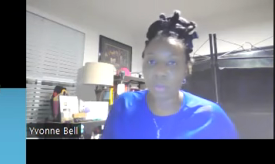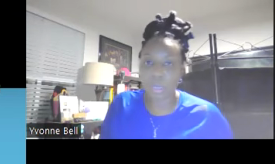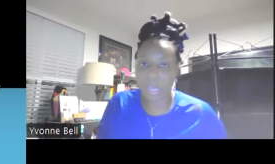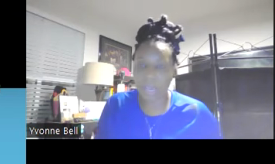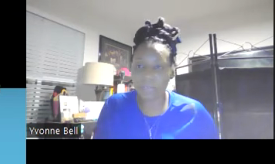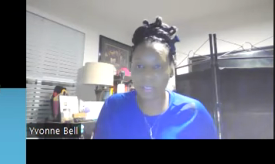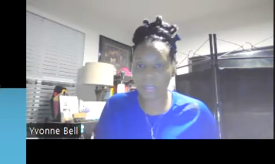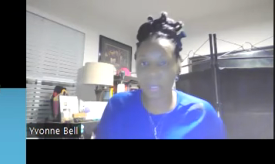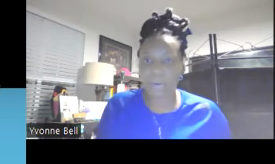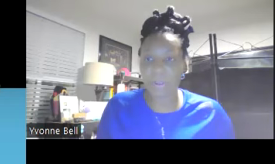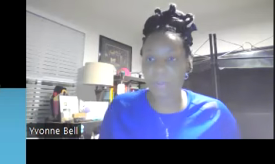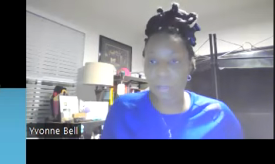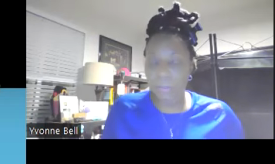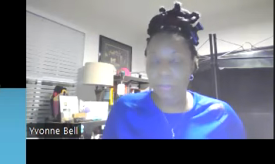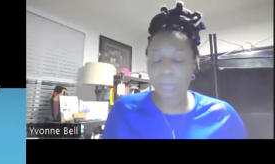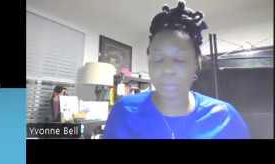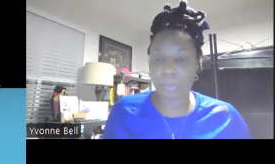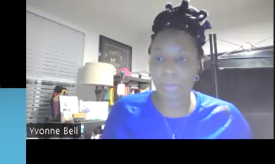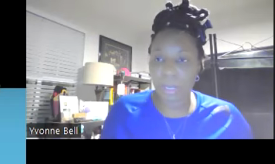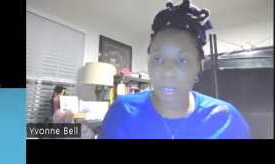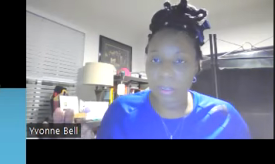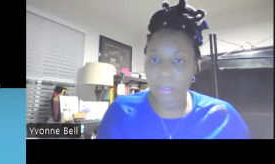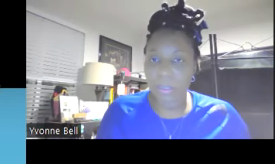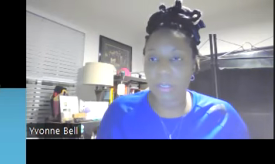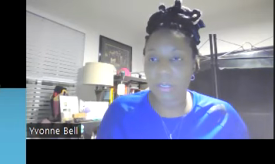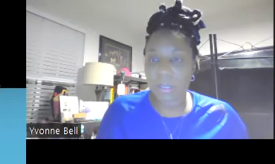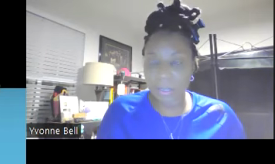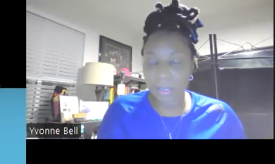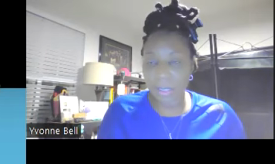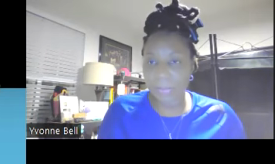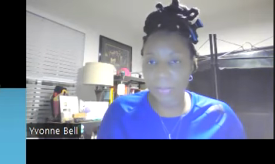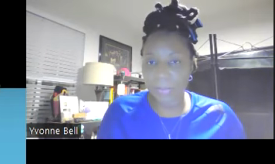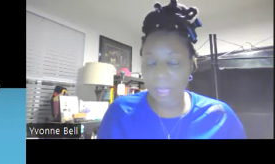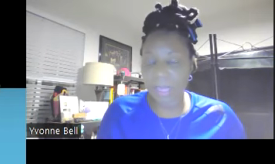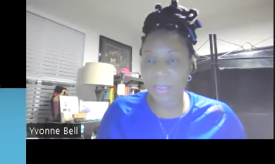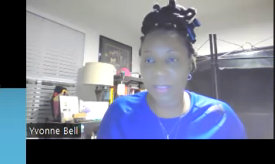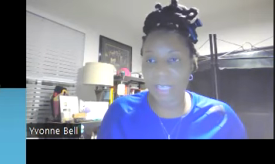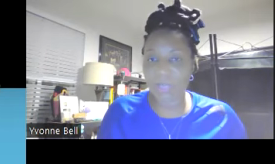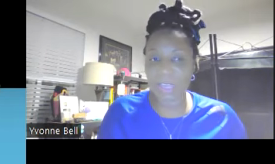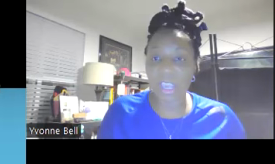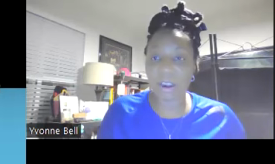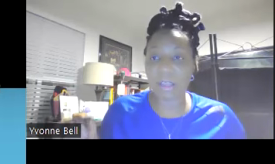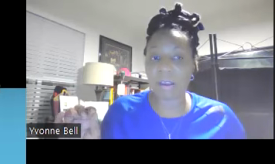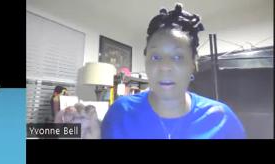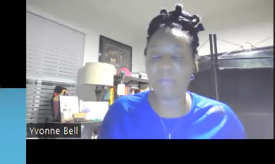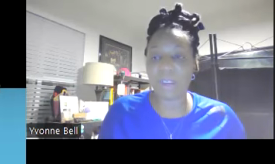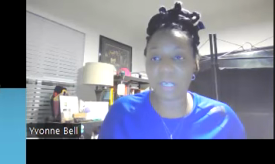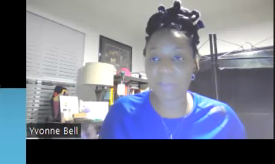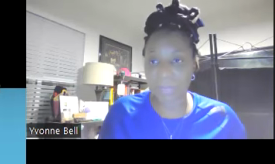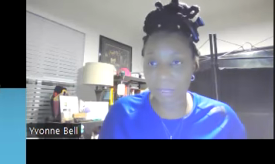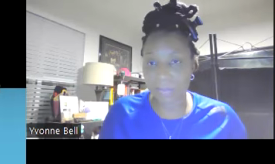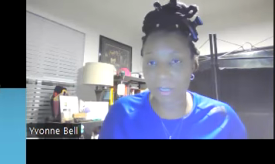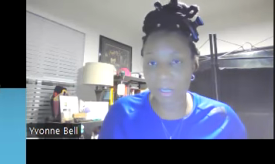why you want to have this letter available, the system and the DMV are